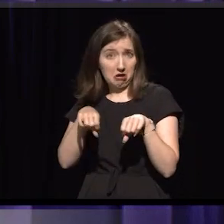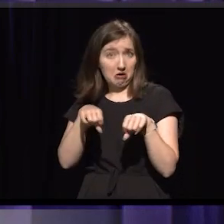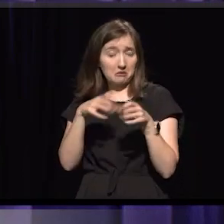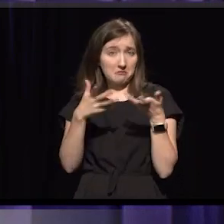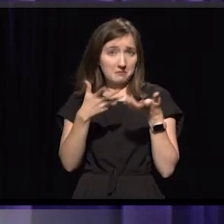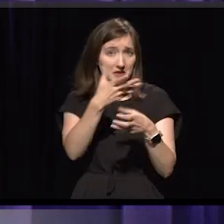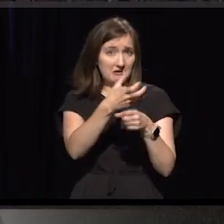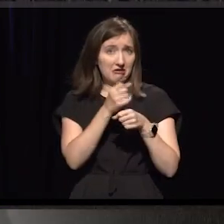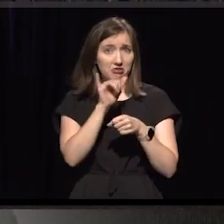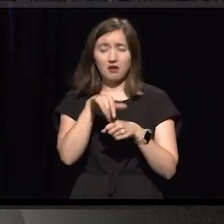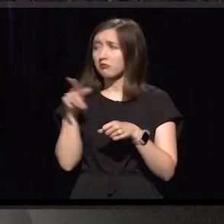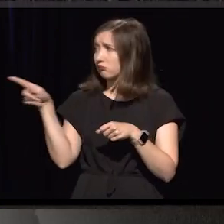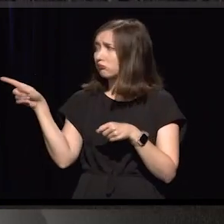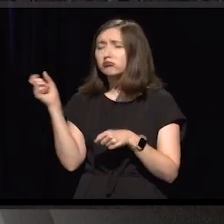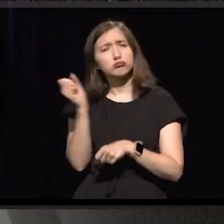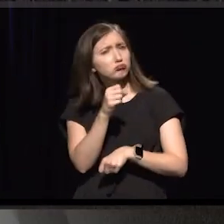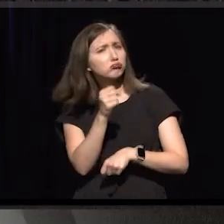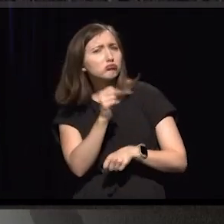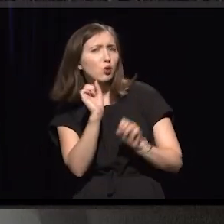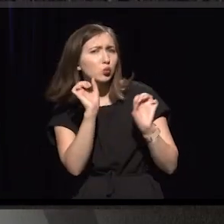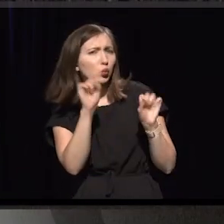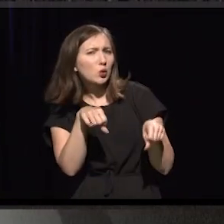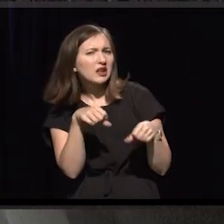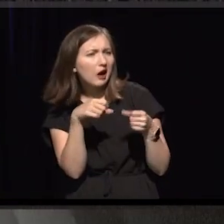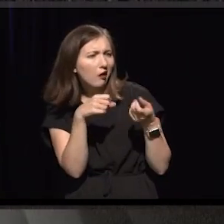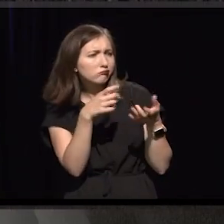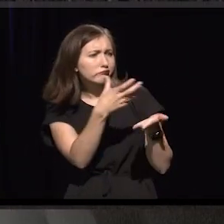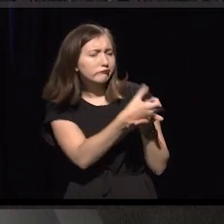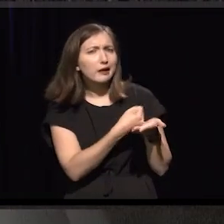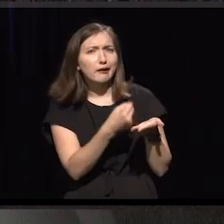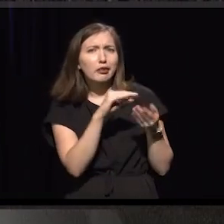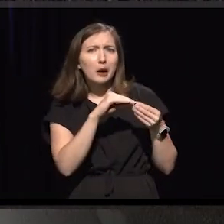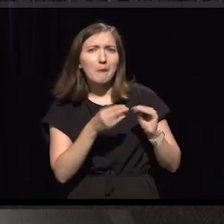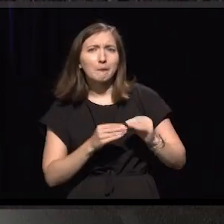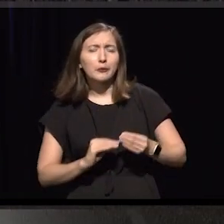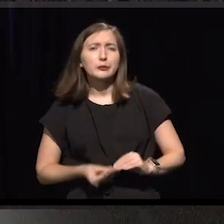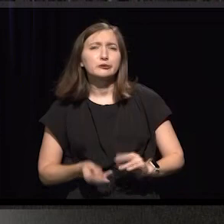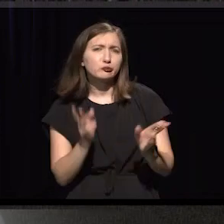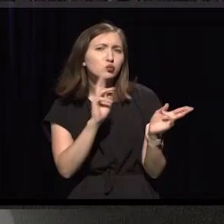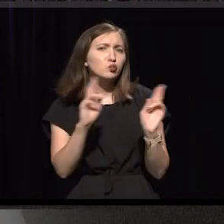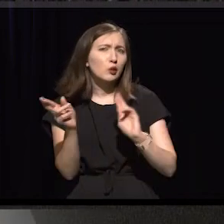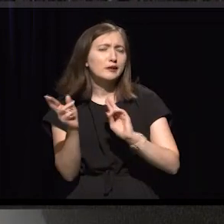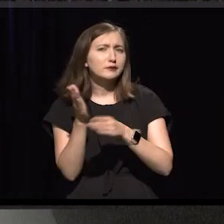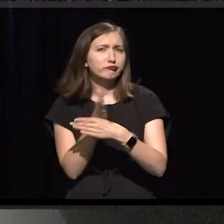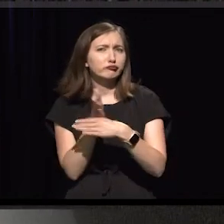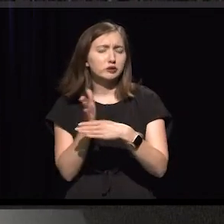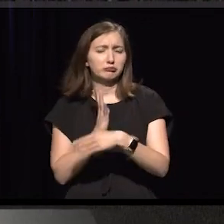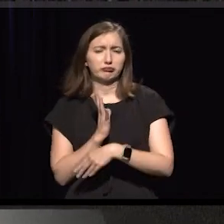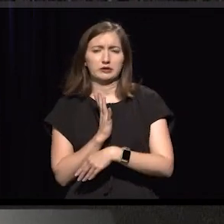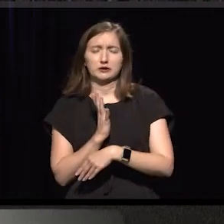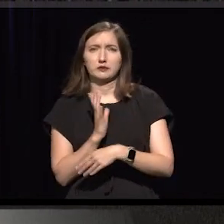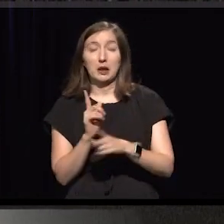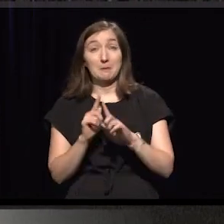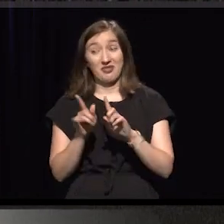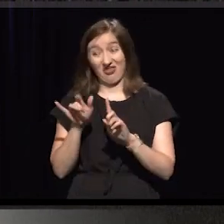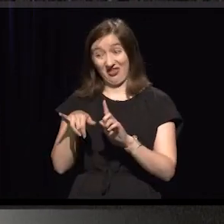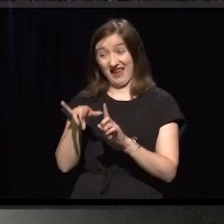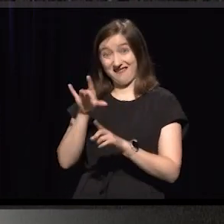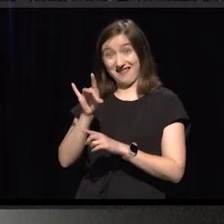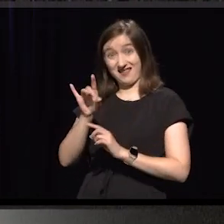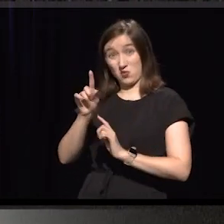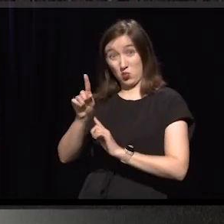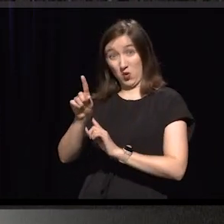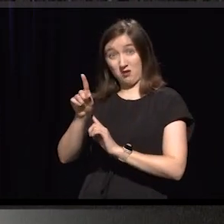Yeah. Yeah, I mean, those data are collected. I'm sure we could get those figures. As Dr. Wu said, that's a cumulative number, so the relative